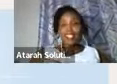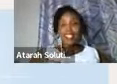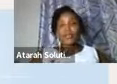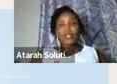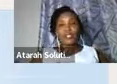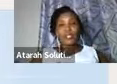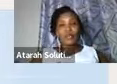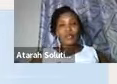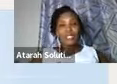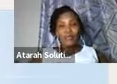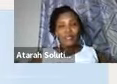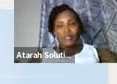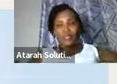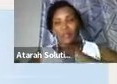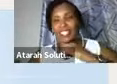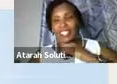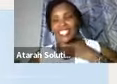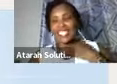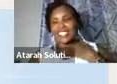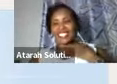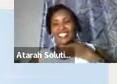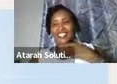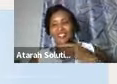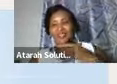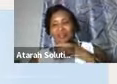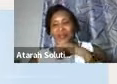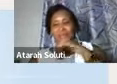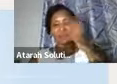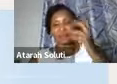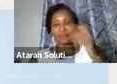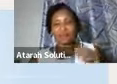Sandra, it's you who did not come on time. That's why I'm getting